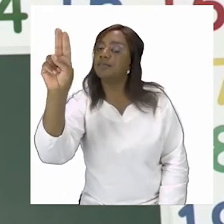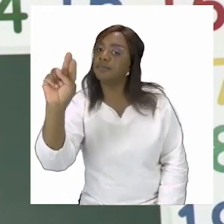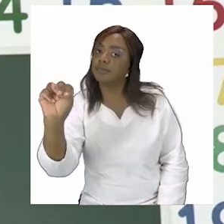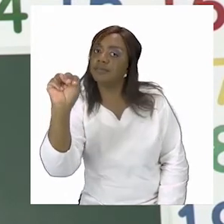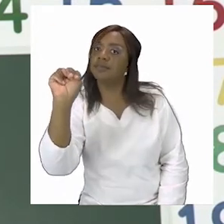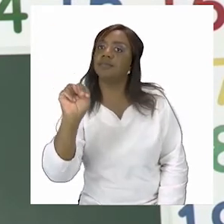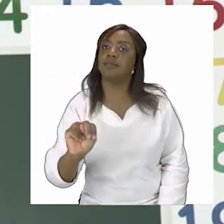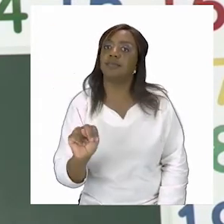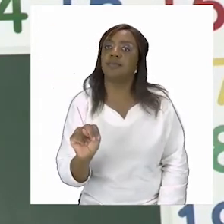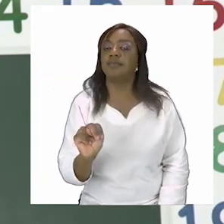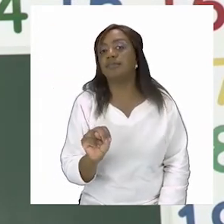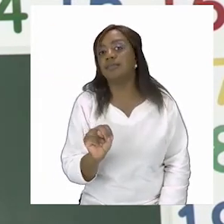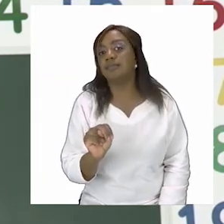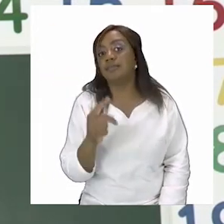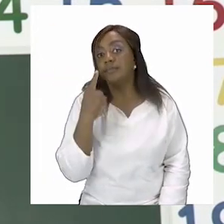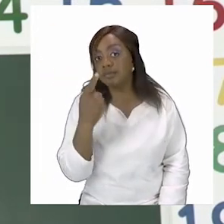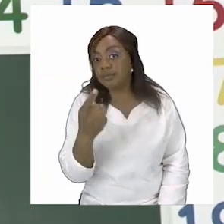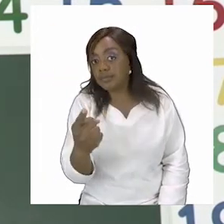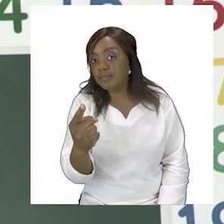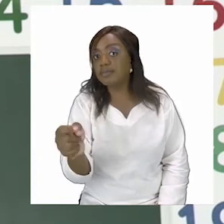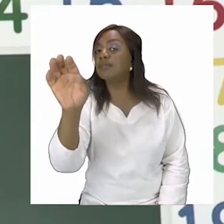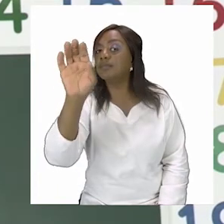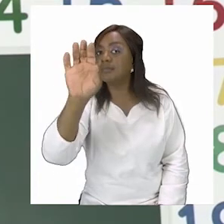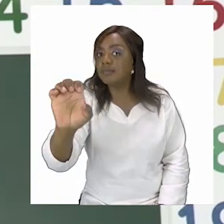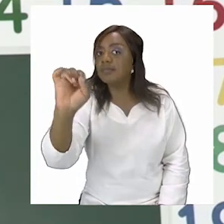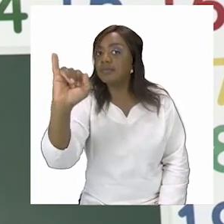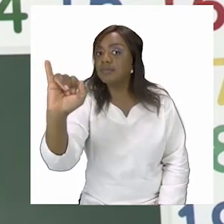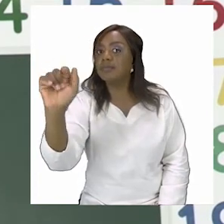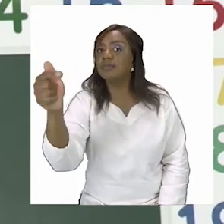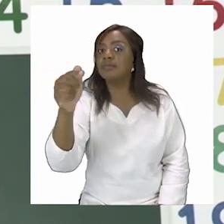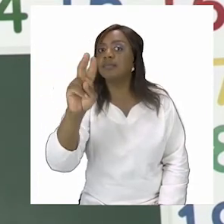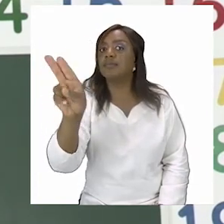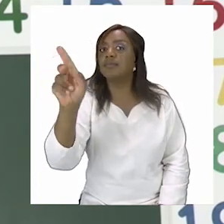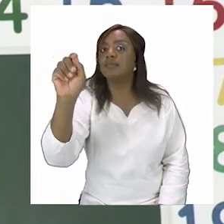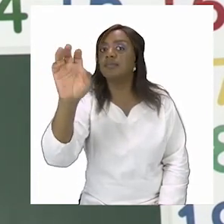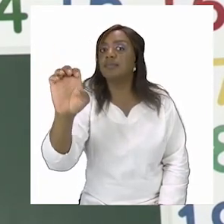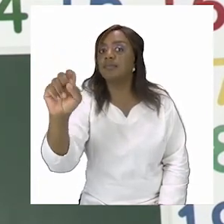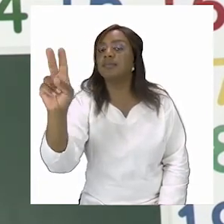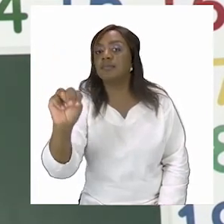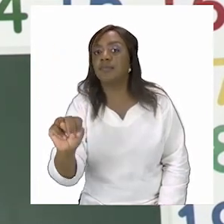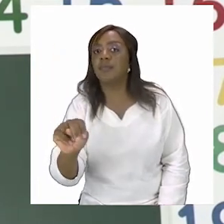18. Can you see how this one is spelled as well? Very good.